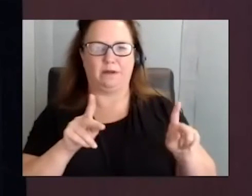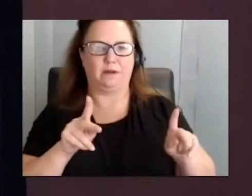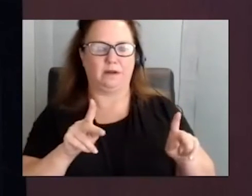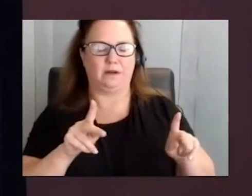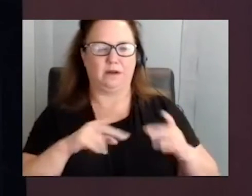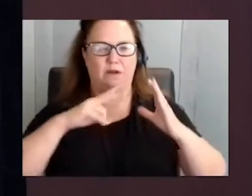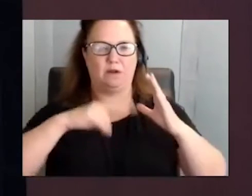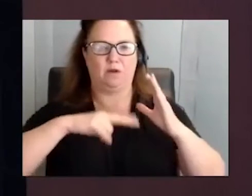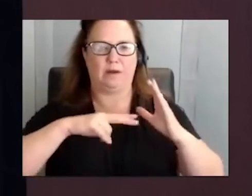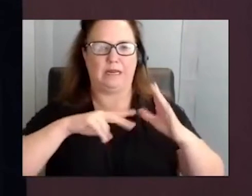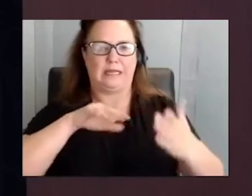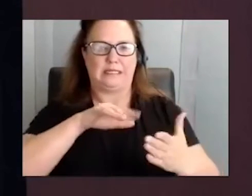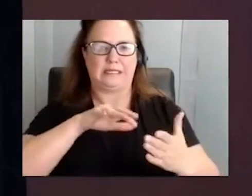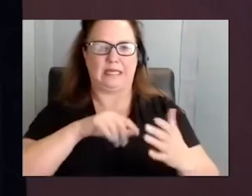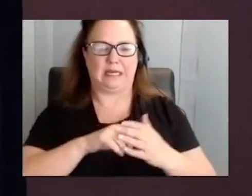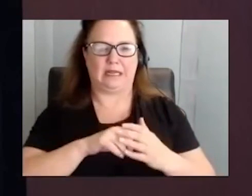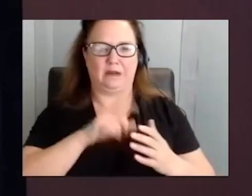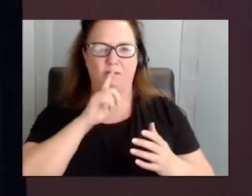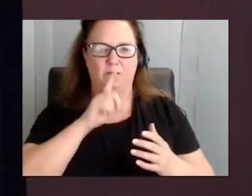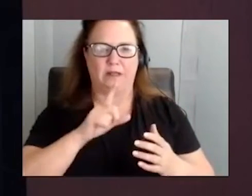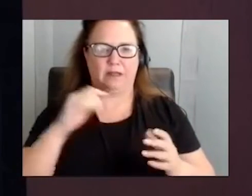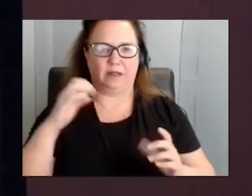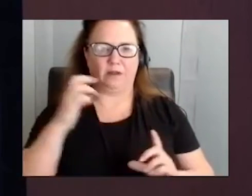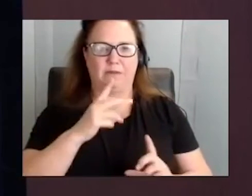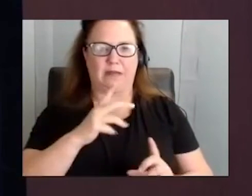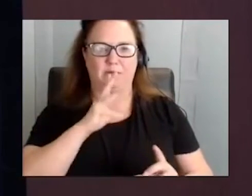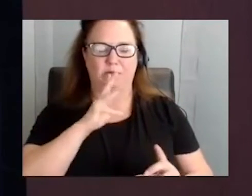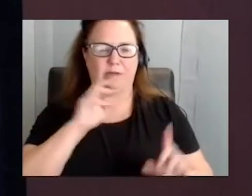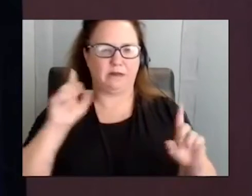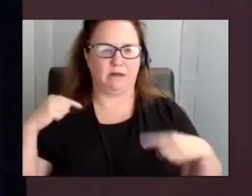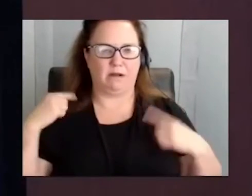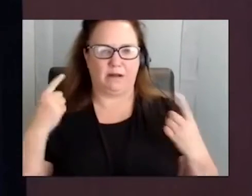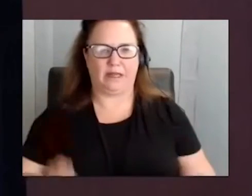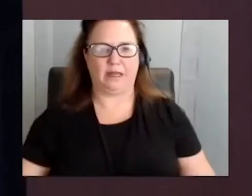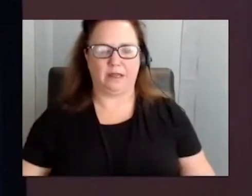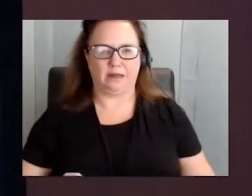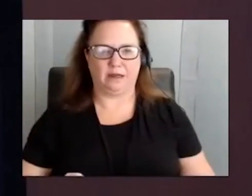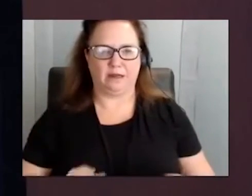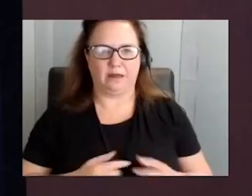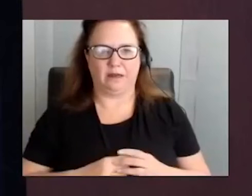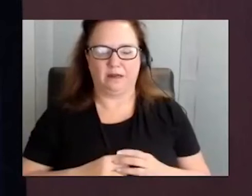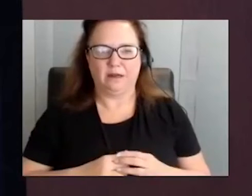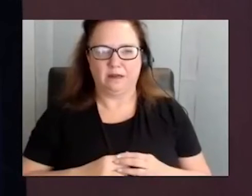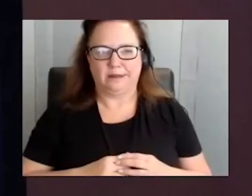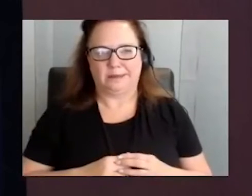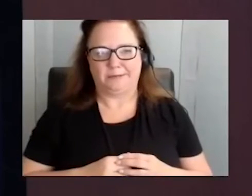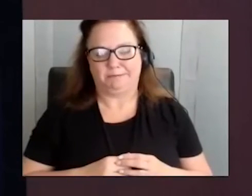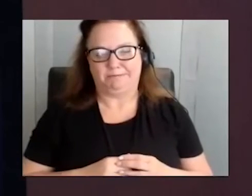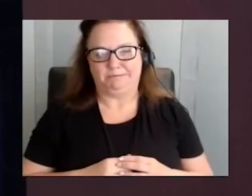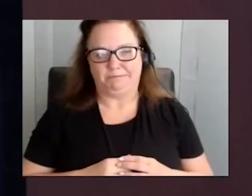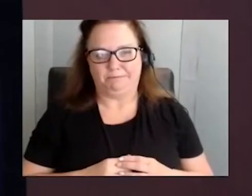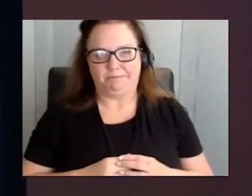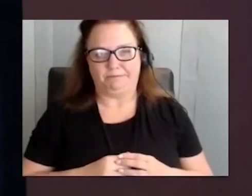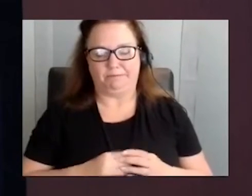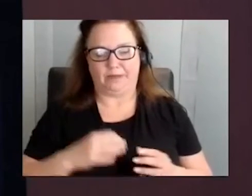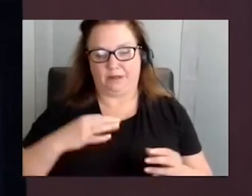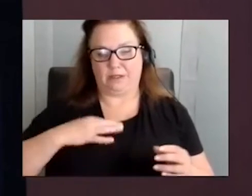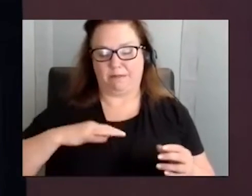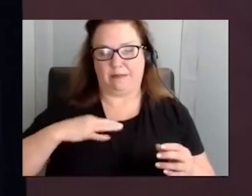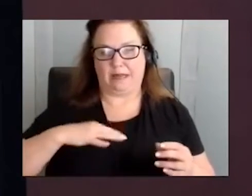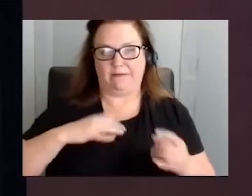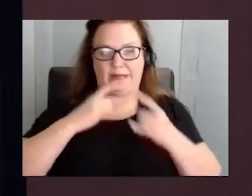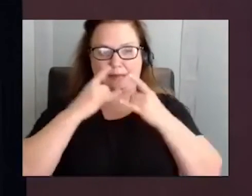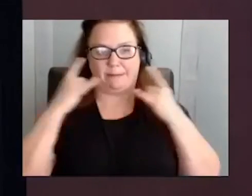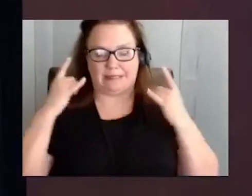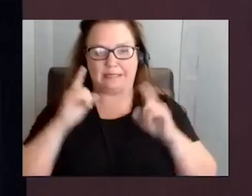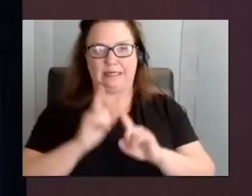read the study. And it really comes back to what we've been saying along, that there are there's true benefit in the masking and the distancing,